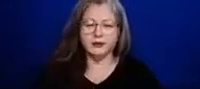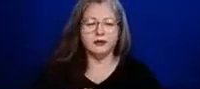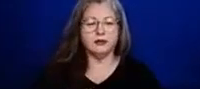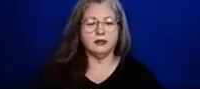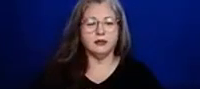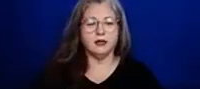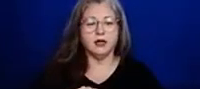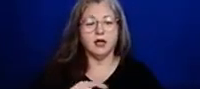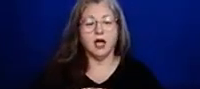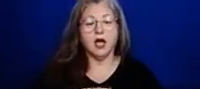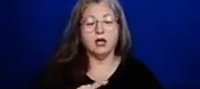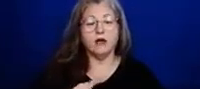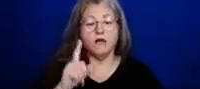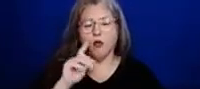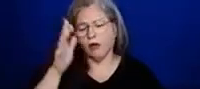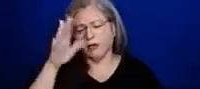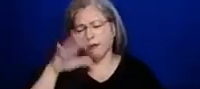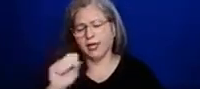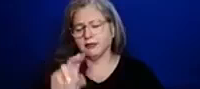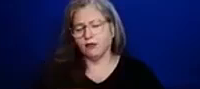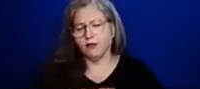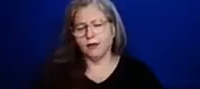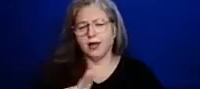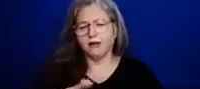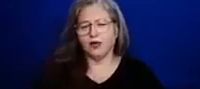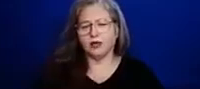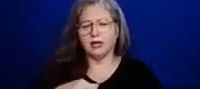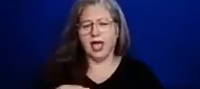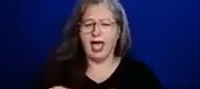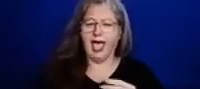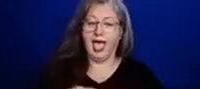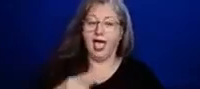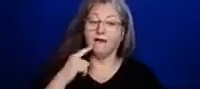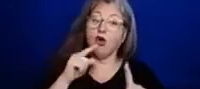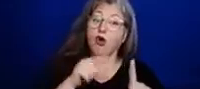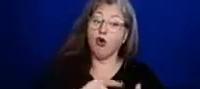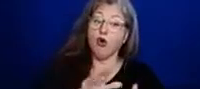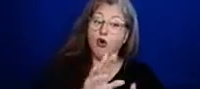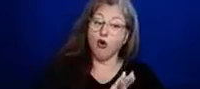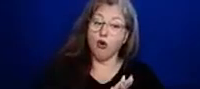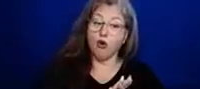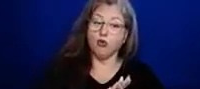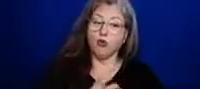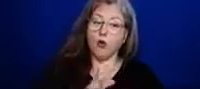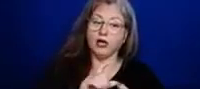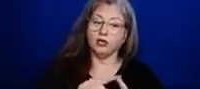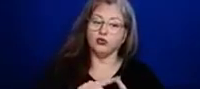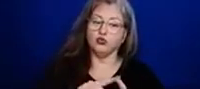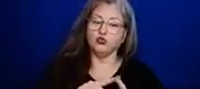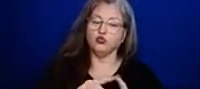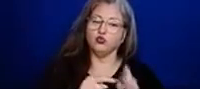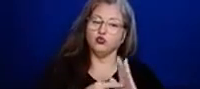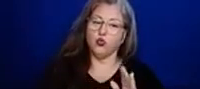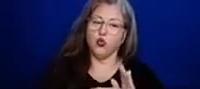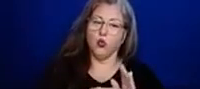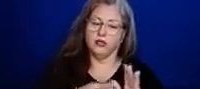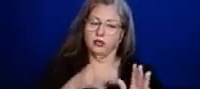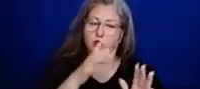it was for men, but of course I put it for her, because also to deconstruct this